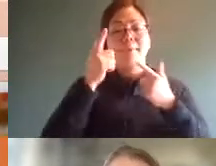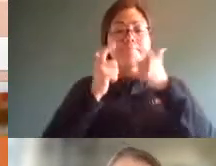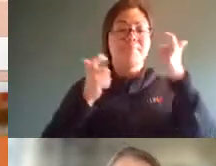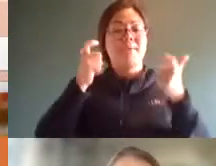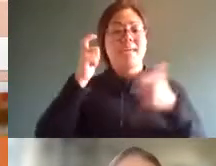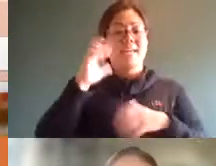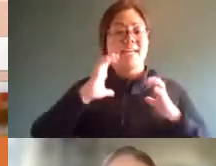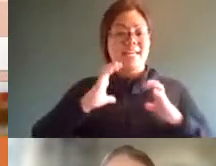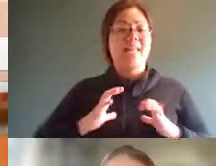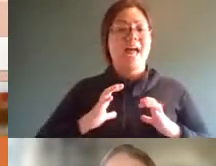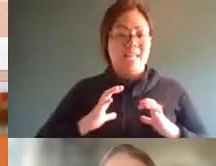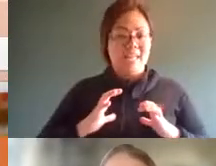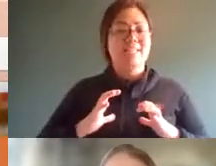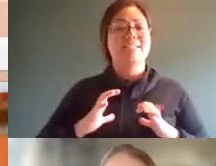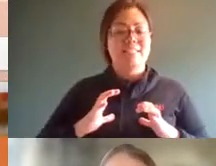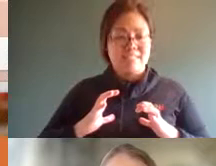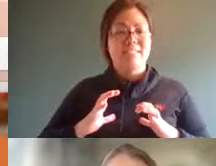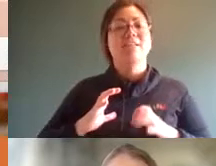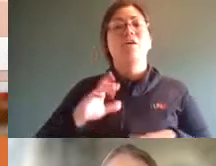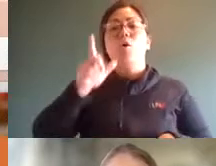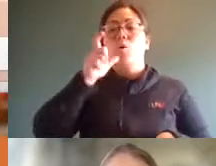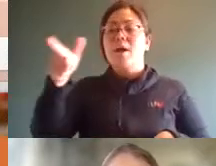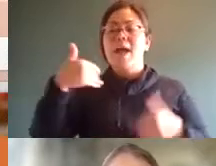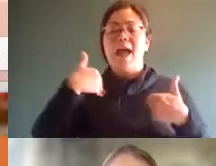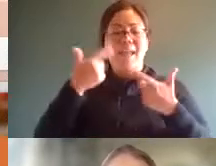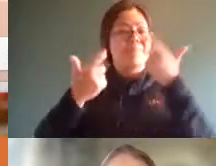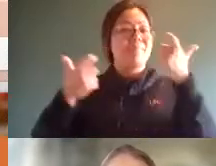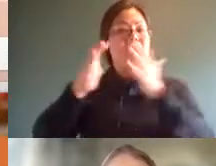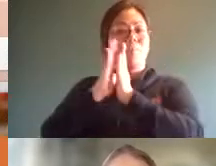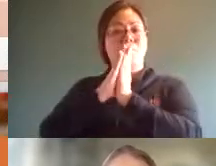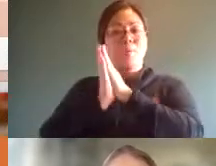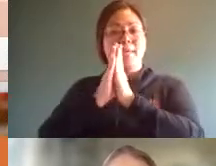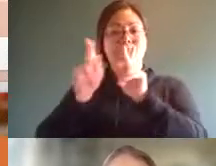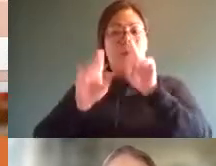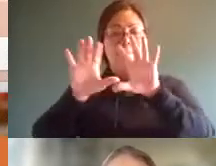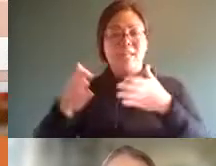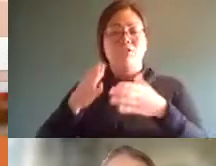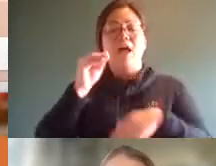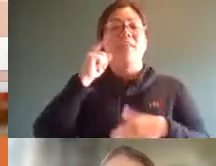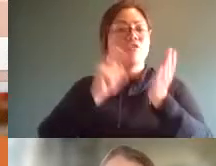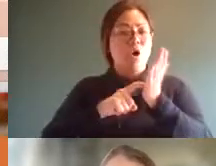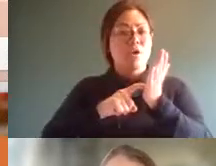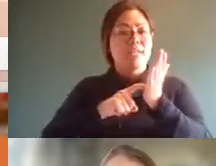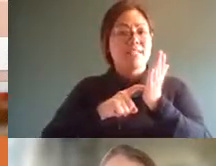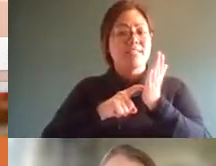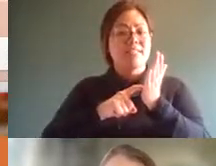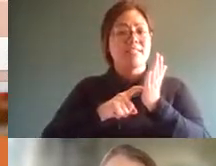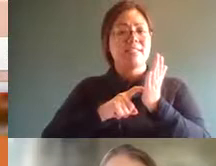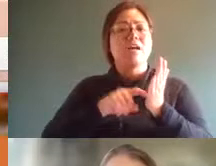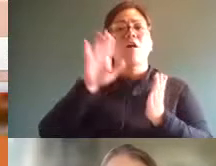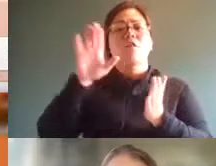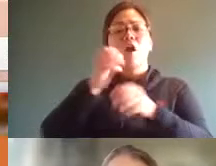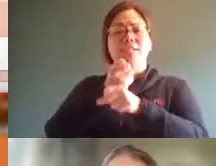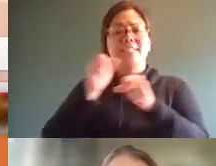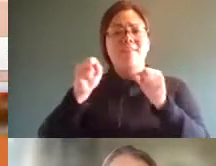a very robust Burmese population that they were working with, and they started seeing some of their safety numbers falter